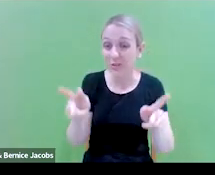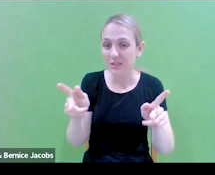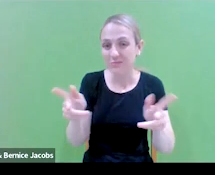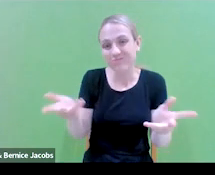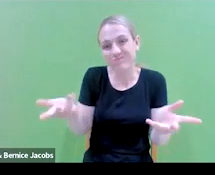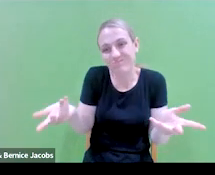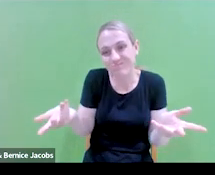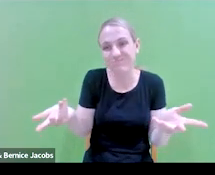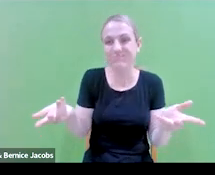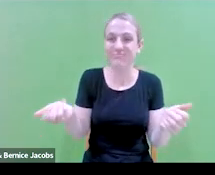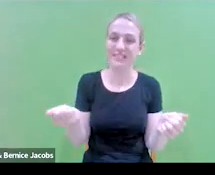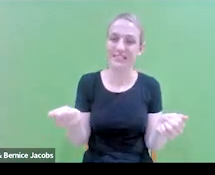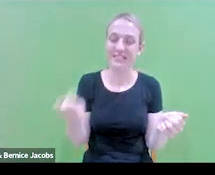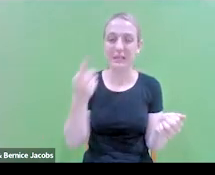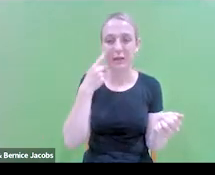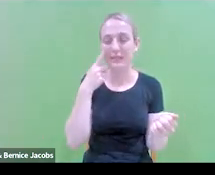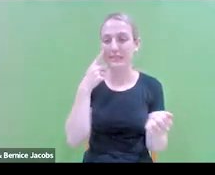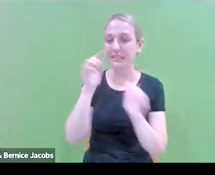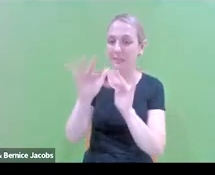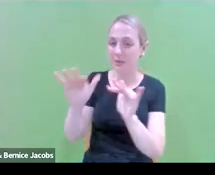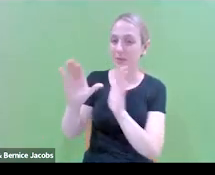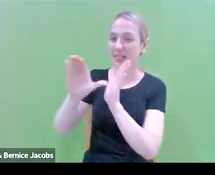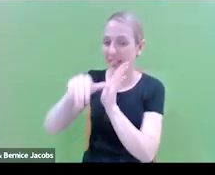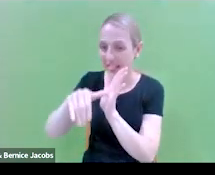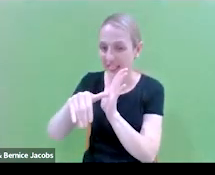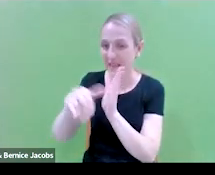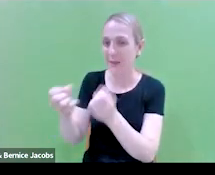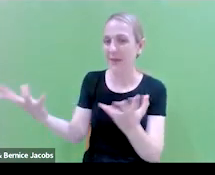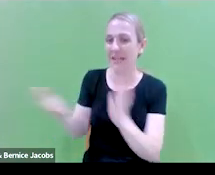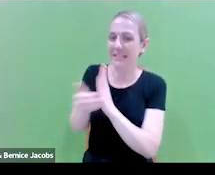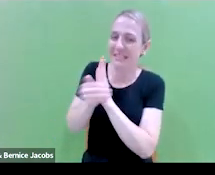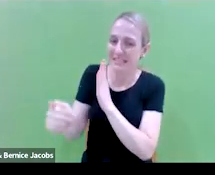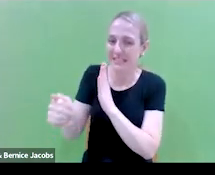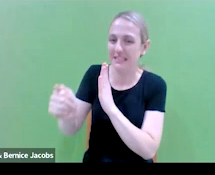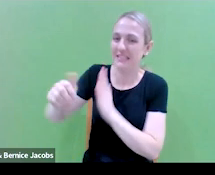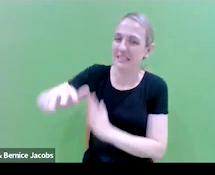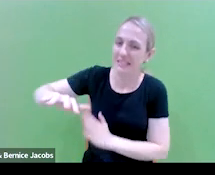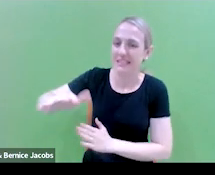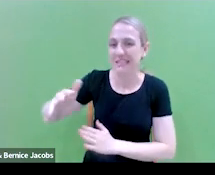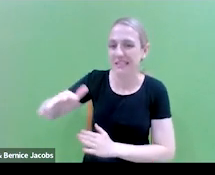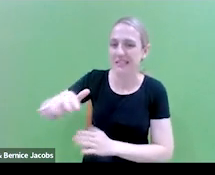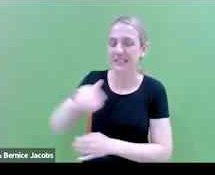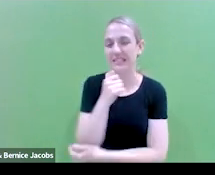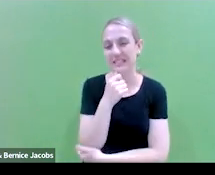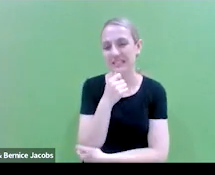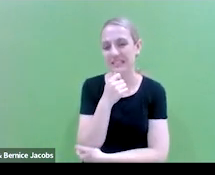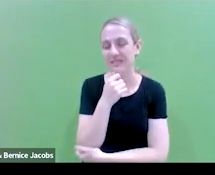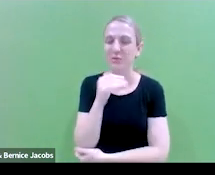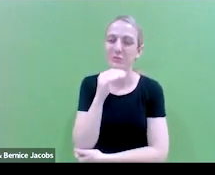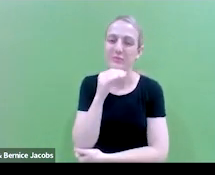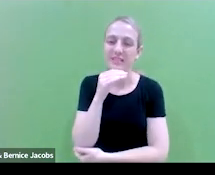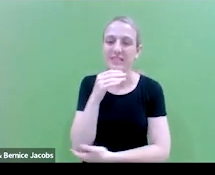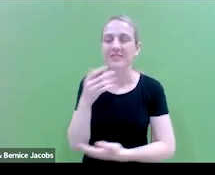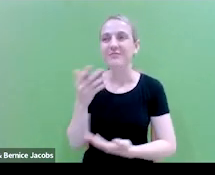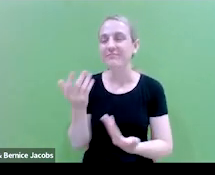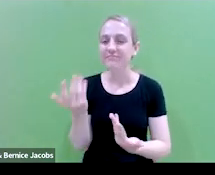seeing a lack in skilled people with disabilities who are entering the workforce. So it's not merely to say that,